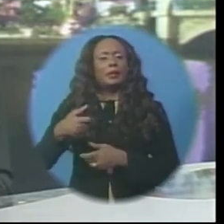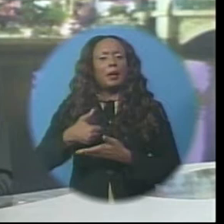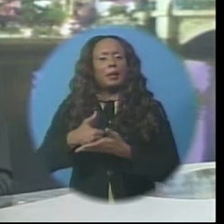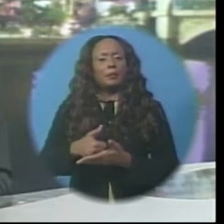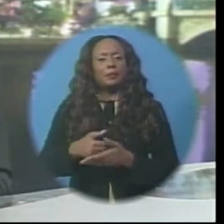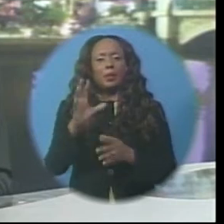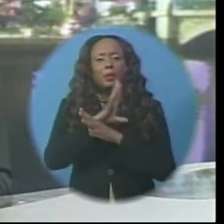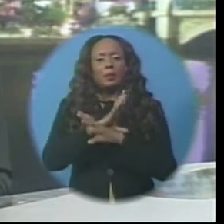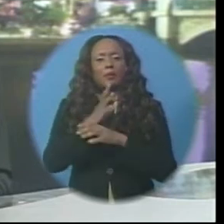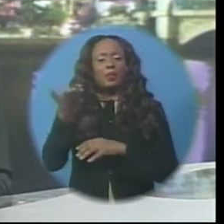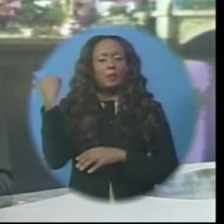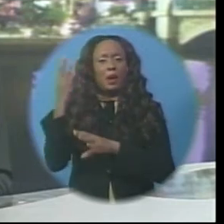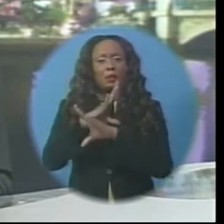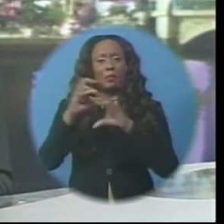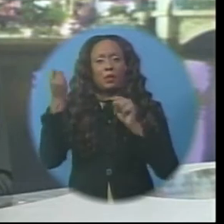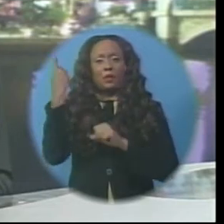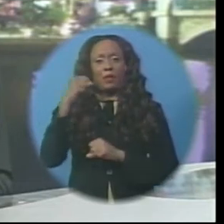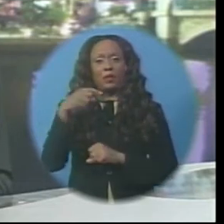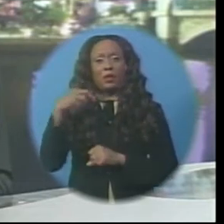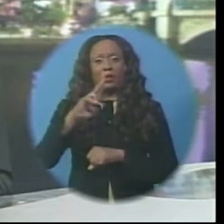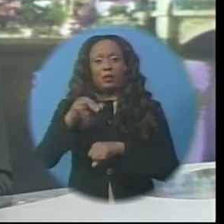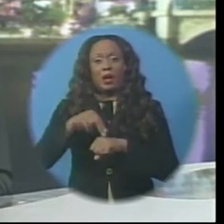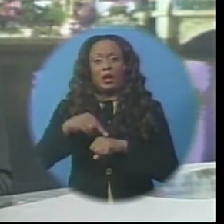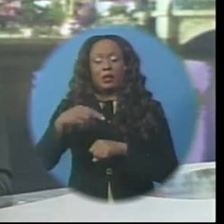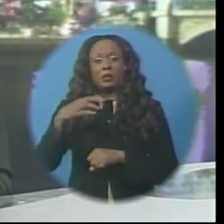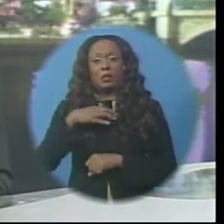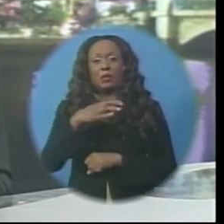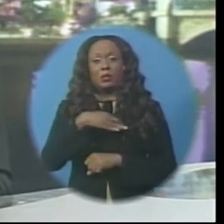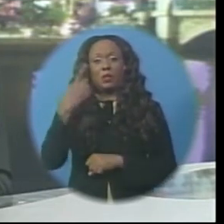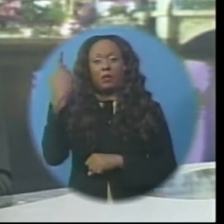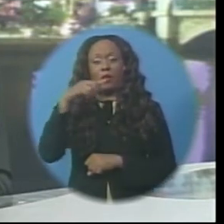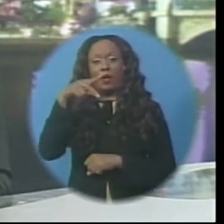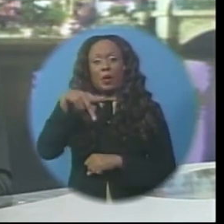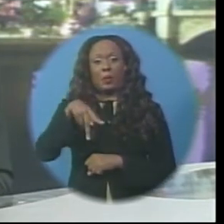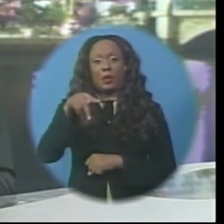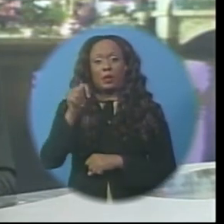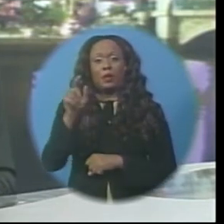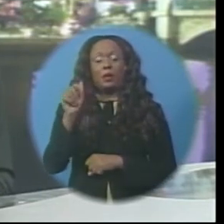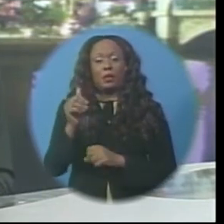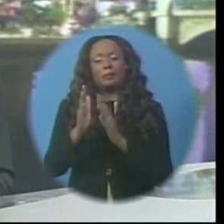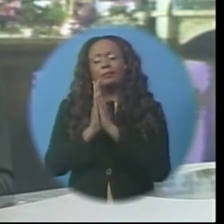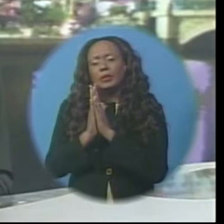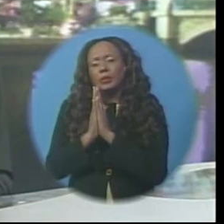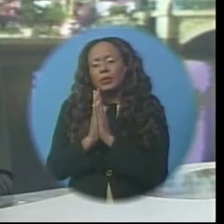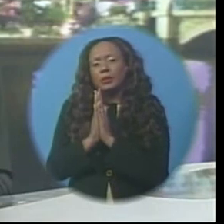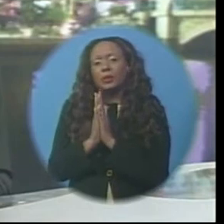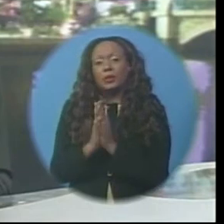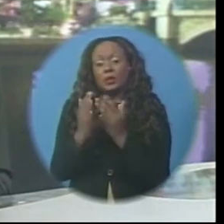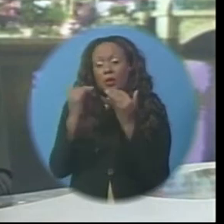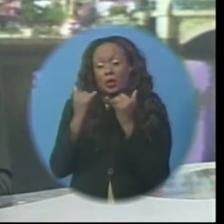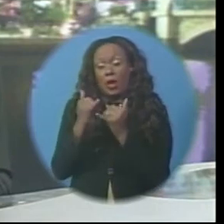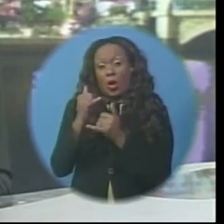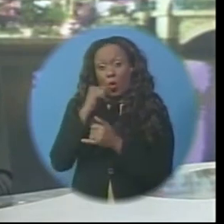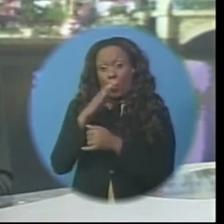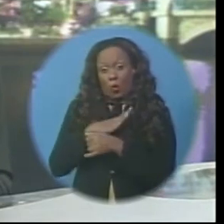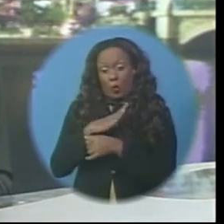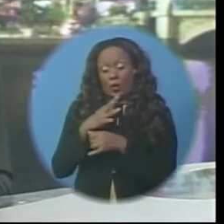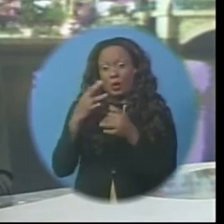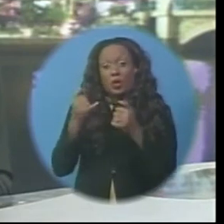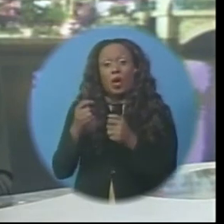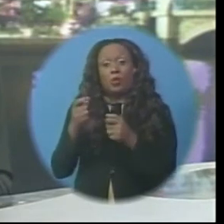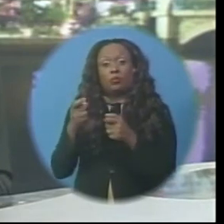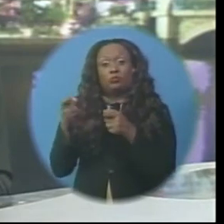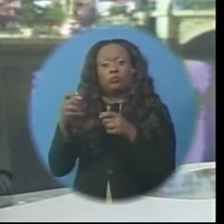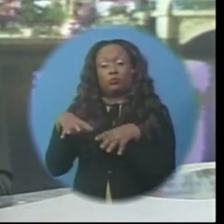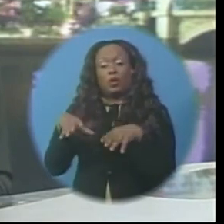National Council for Parent-Teacher Associations, Rhonda Blackman-Smith, made the appeal. She is now the Curriculum Development Officer in the